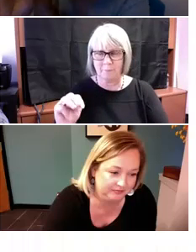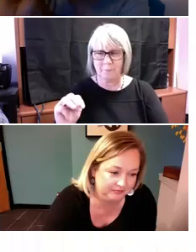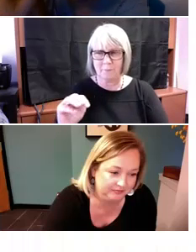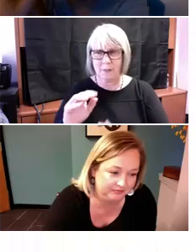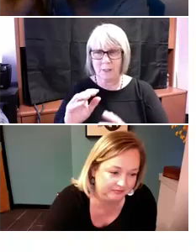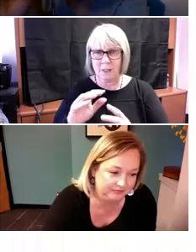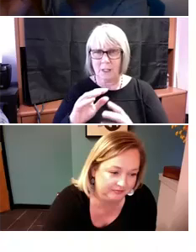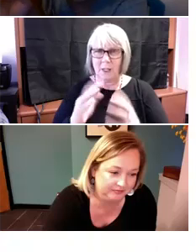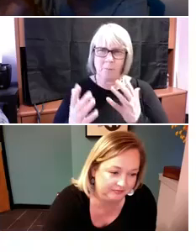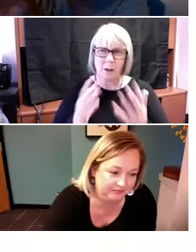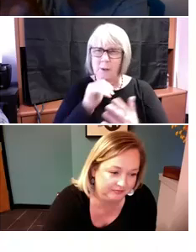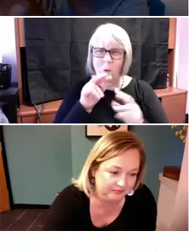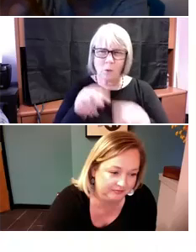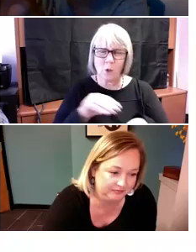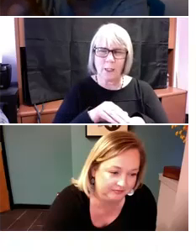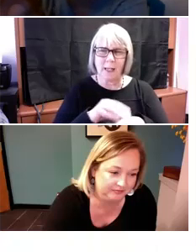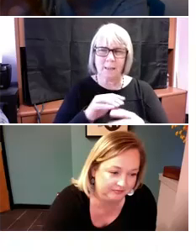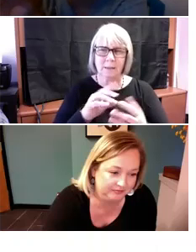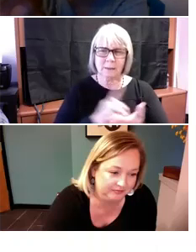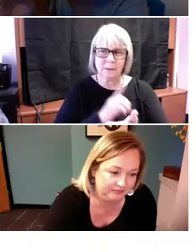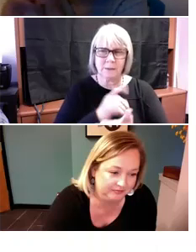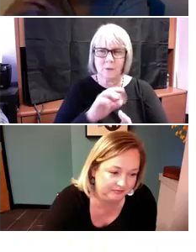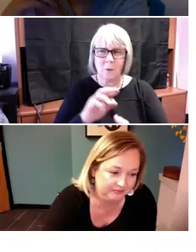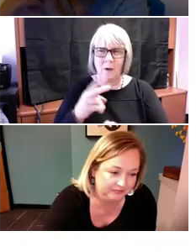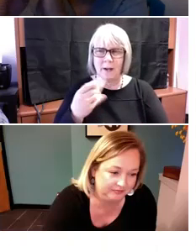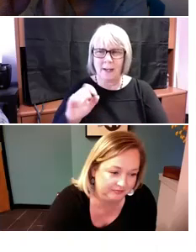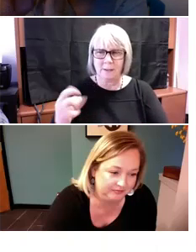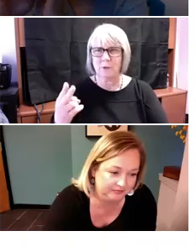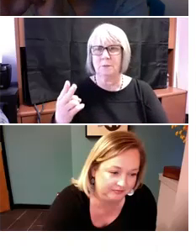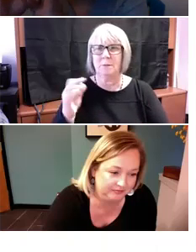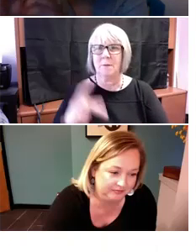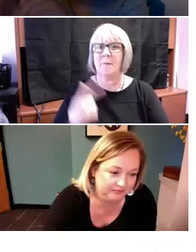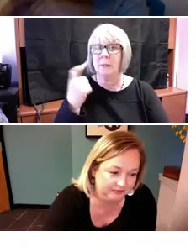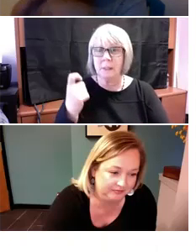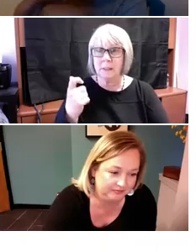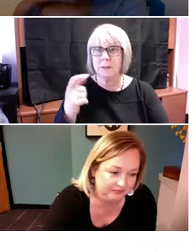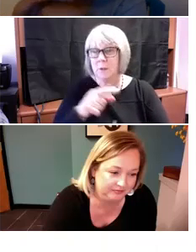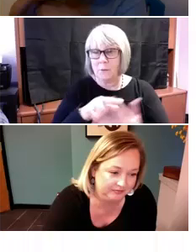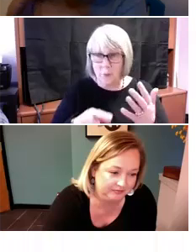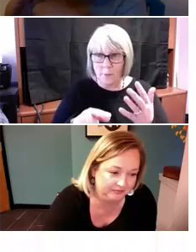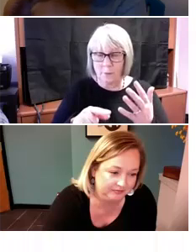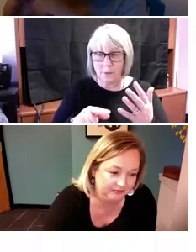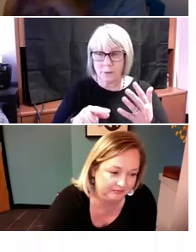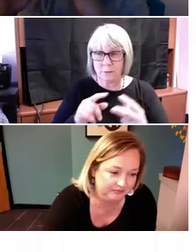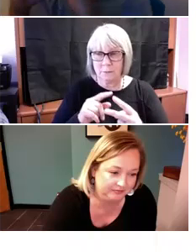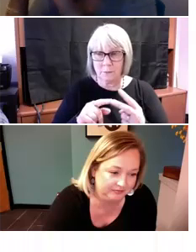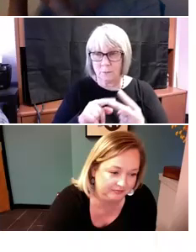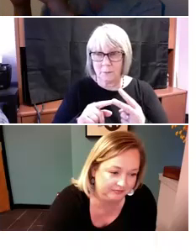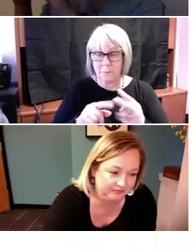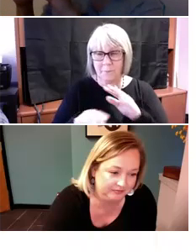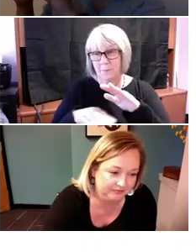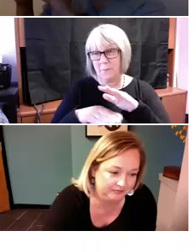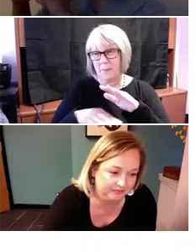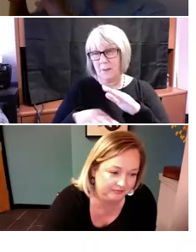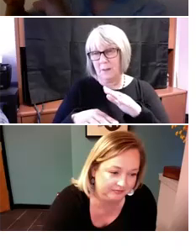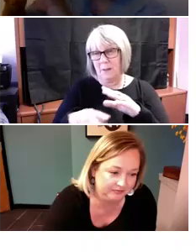dictionary or a hash algorithm or a hash table, right? Because those are uh, basically